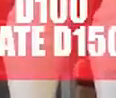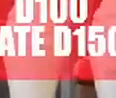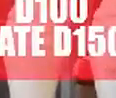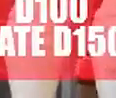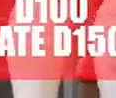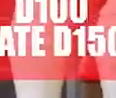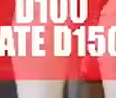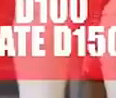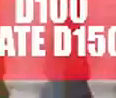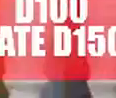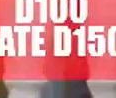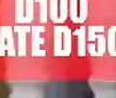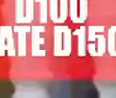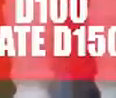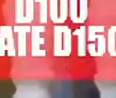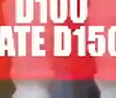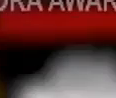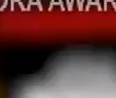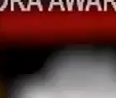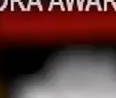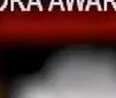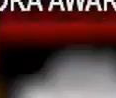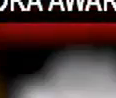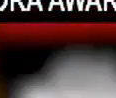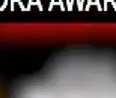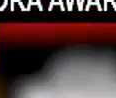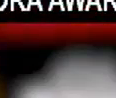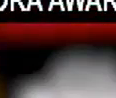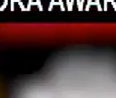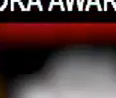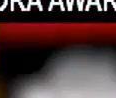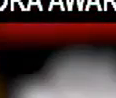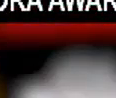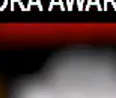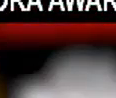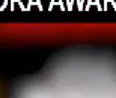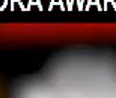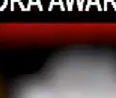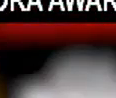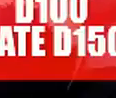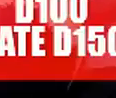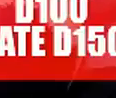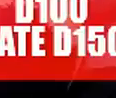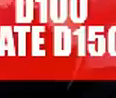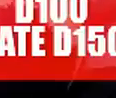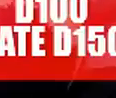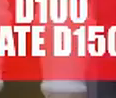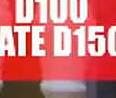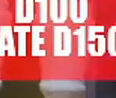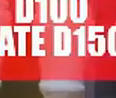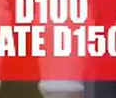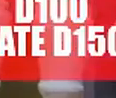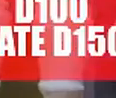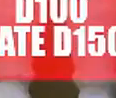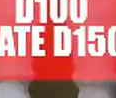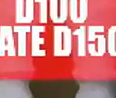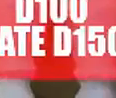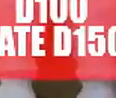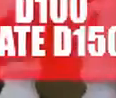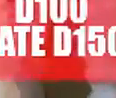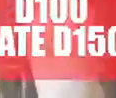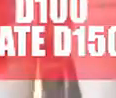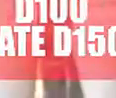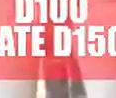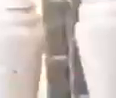kere sika ya ditel la ka ke nyaton ko Amadou Kora wo fanam be jele don ajaratu fatu sonko bakaw Kora mansa ni